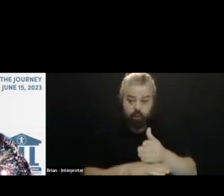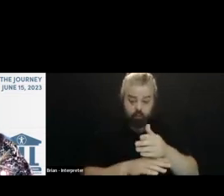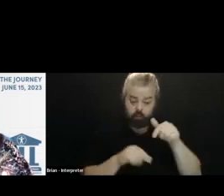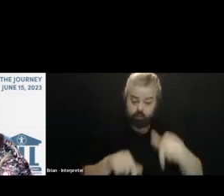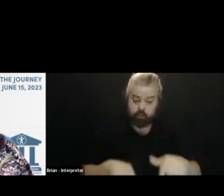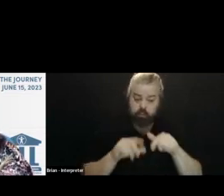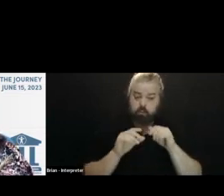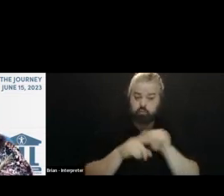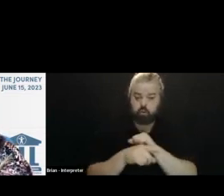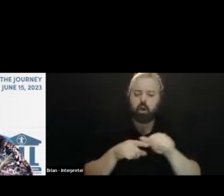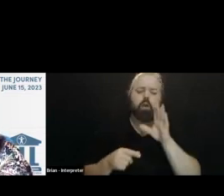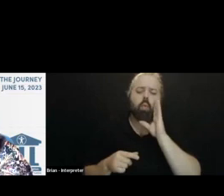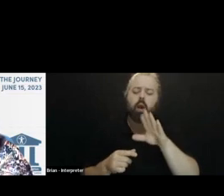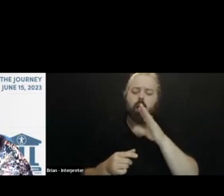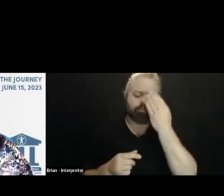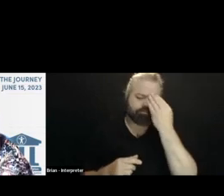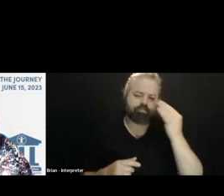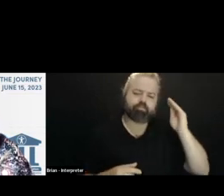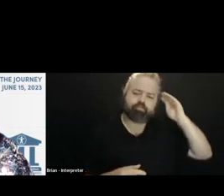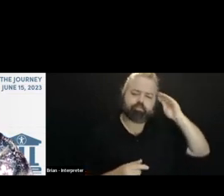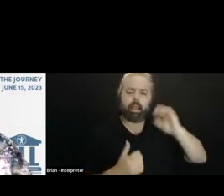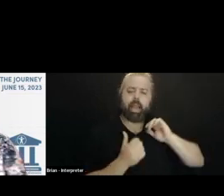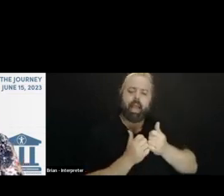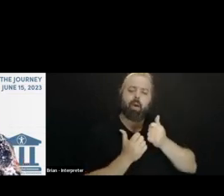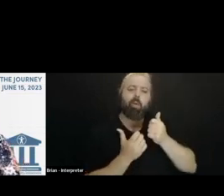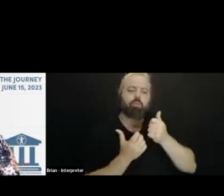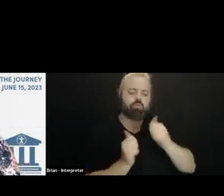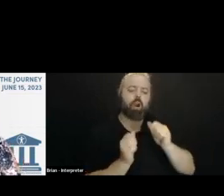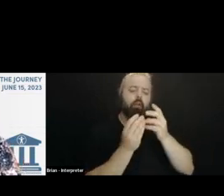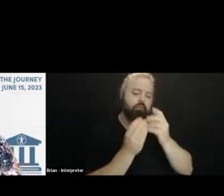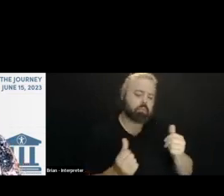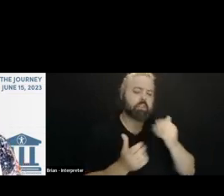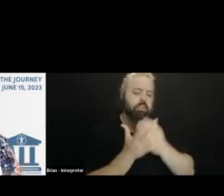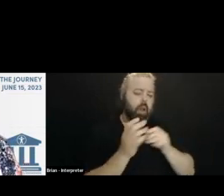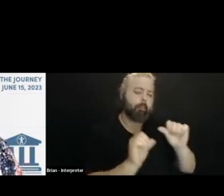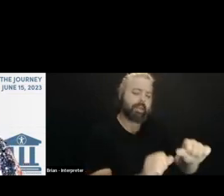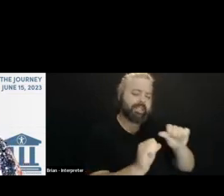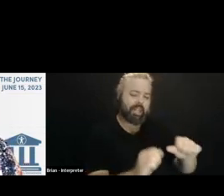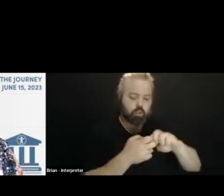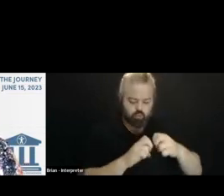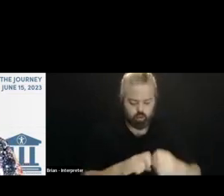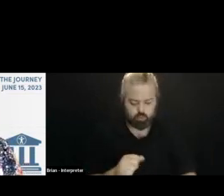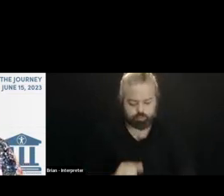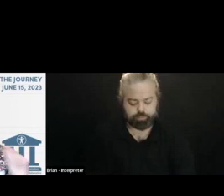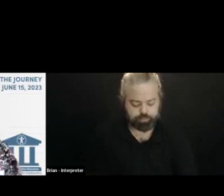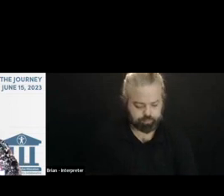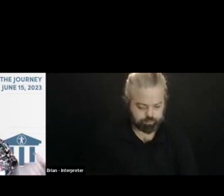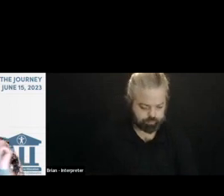content to alleviate some of those potential problems. Now, this is a list of just